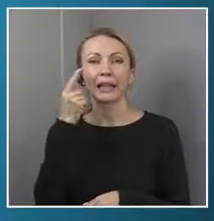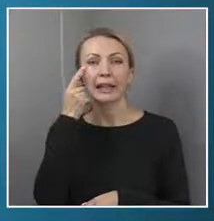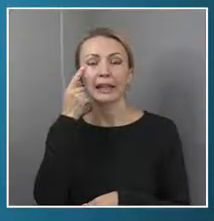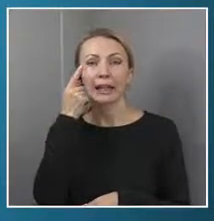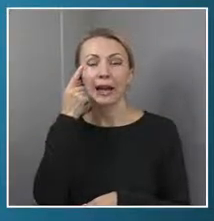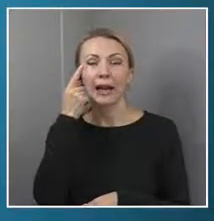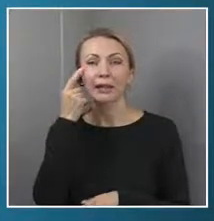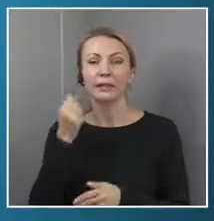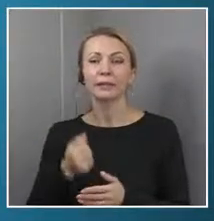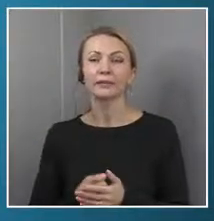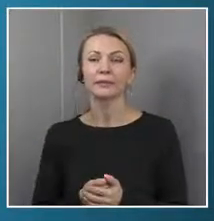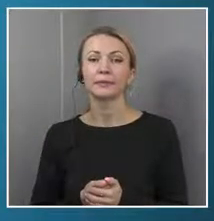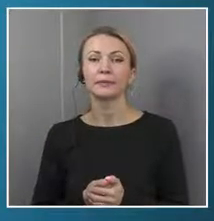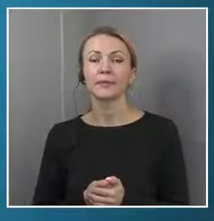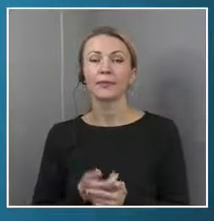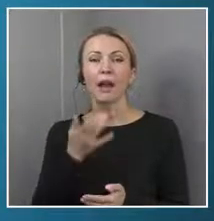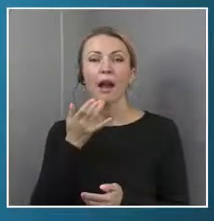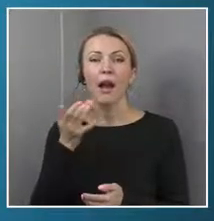the UK, and China,